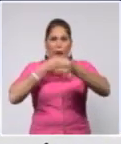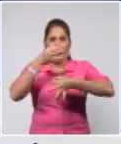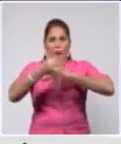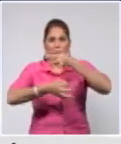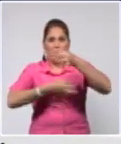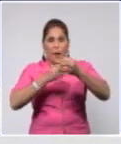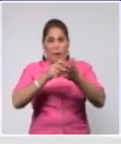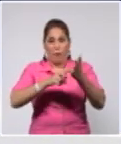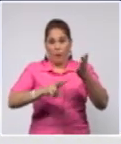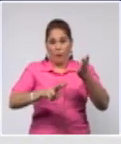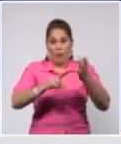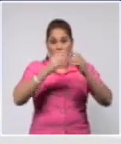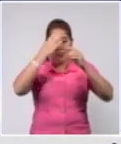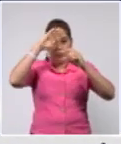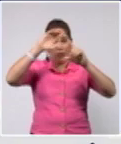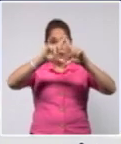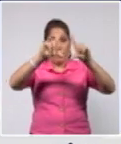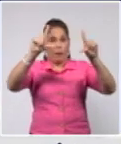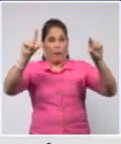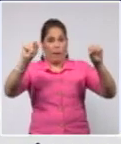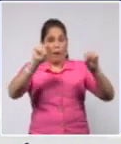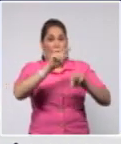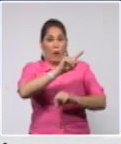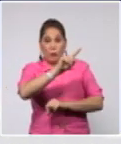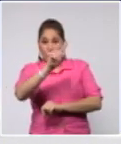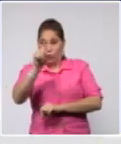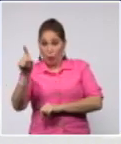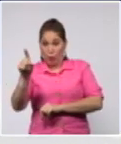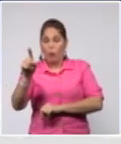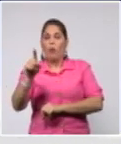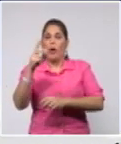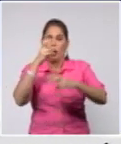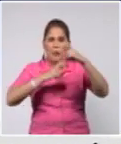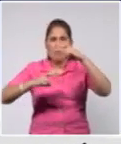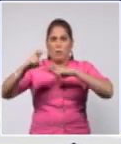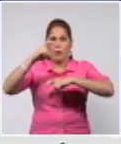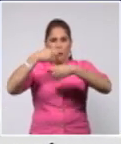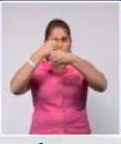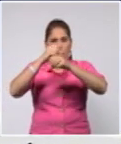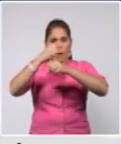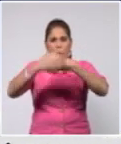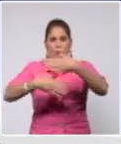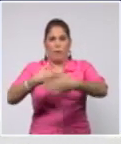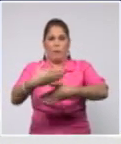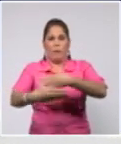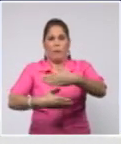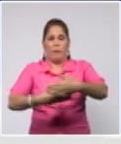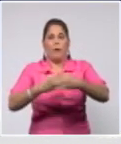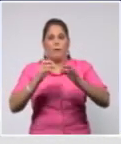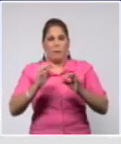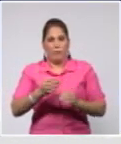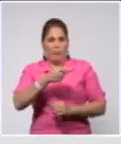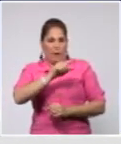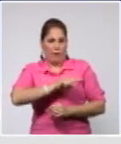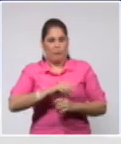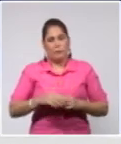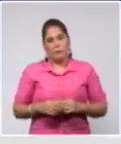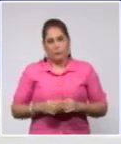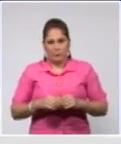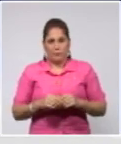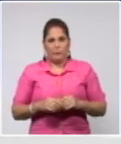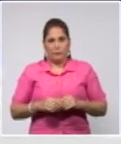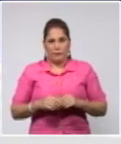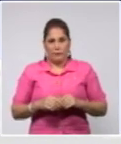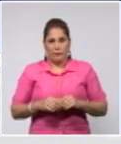0.93% of people, have tested positive for the virus. As I always mention, samples from all